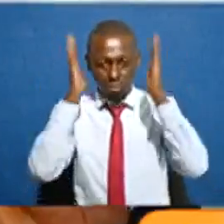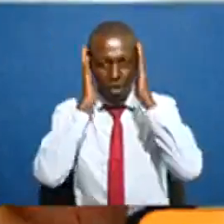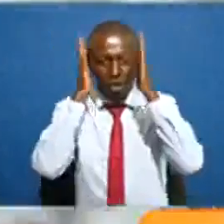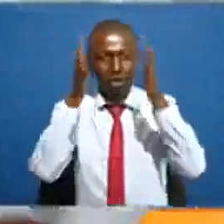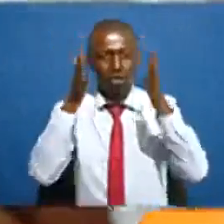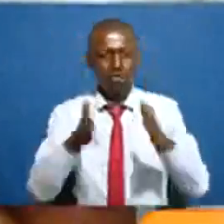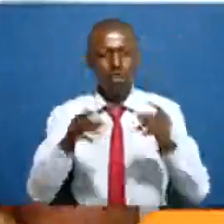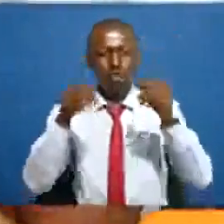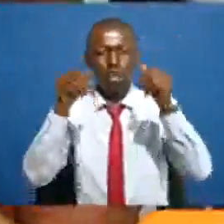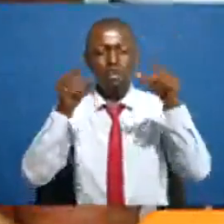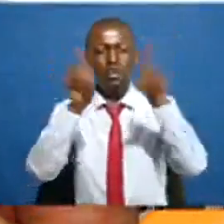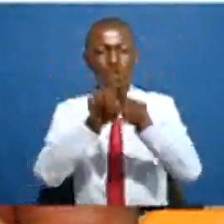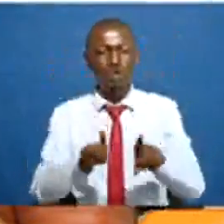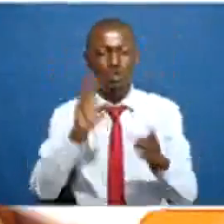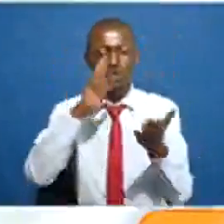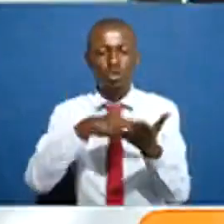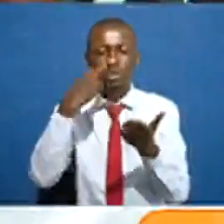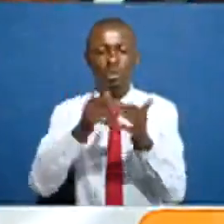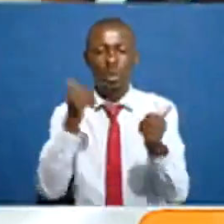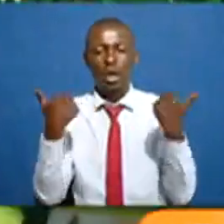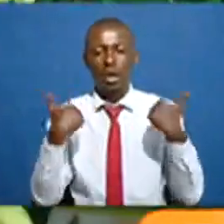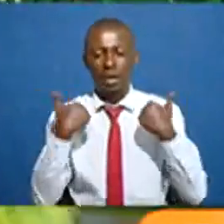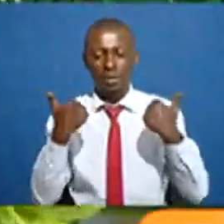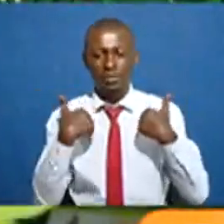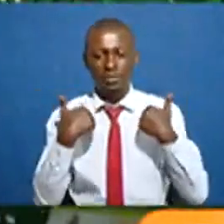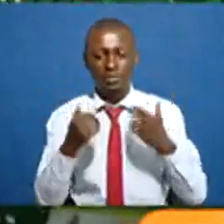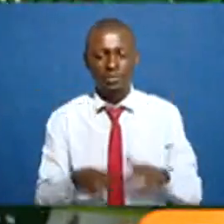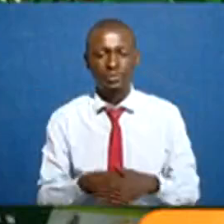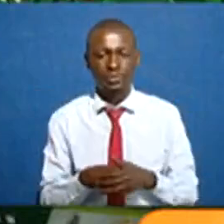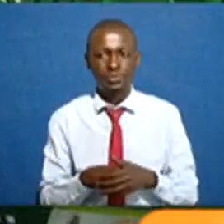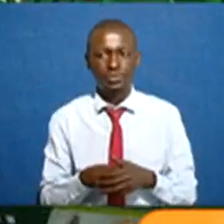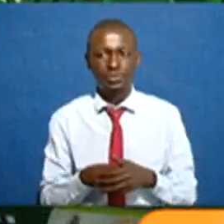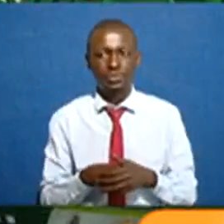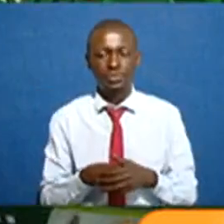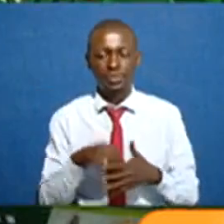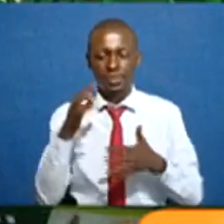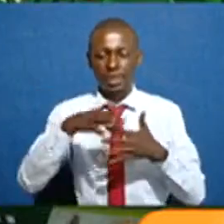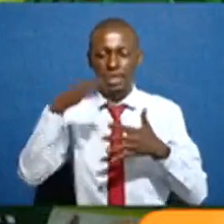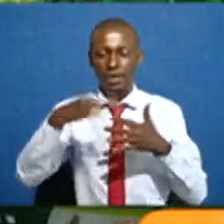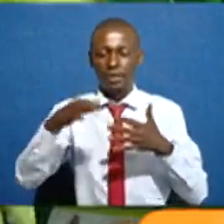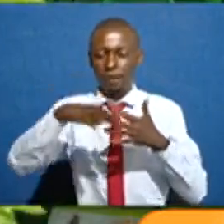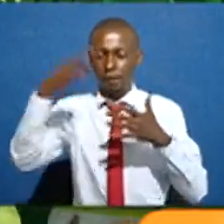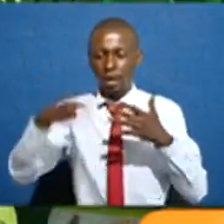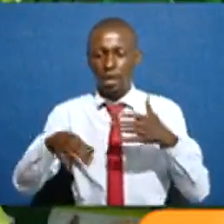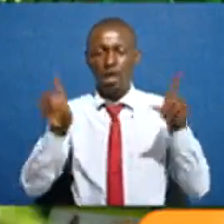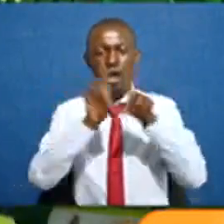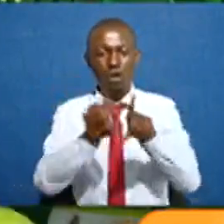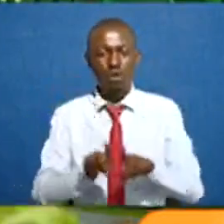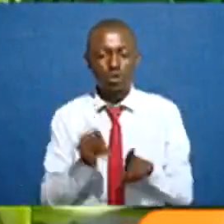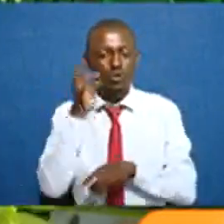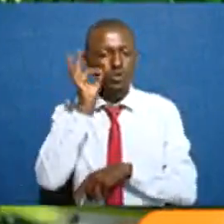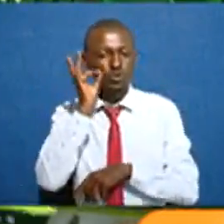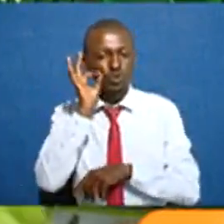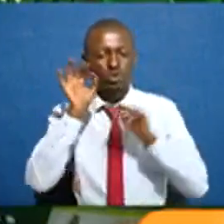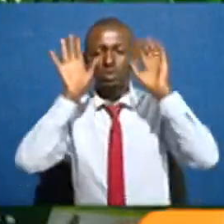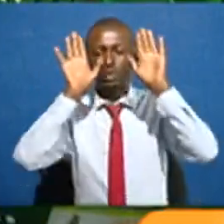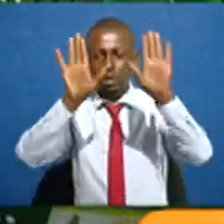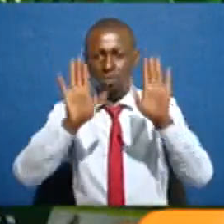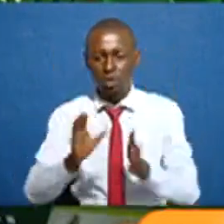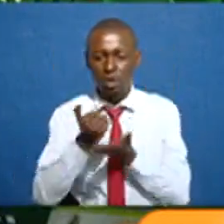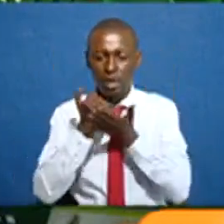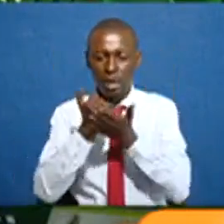and quality of resources they have pulled together. Fruits and vegetables are a key component of nutritious